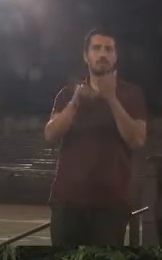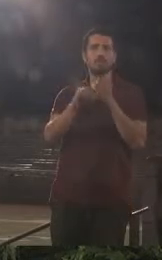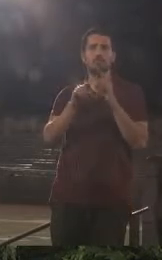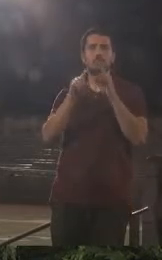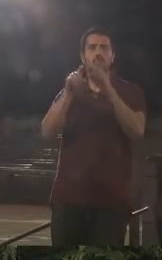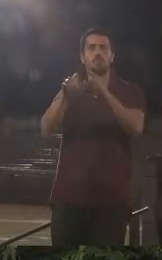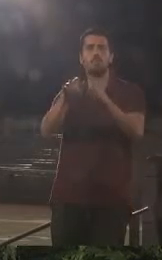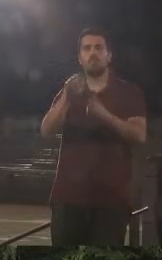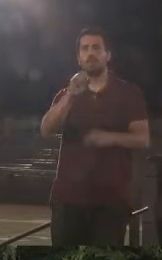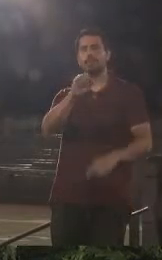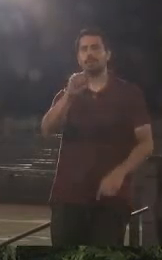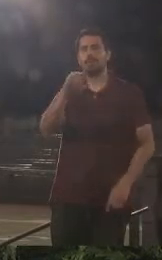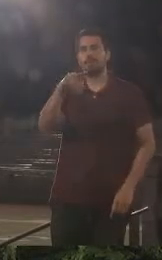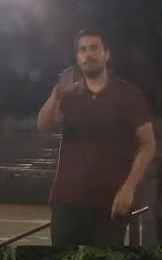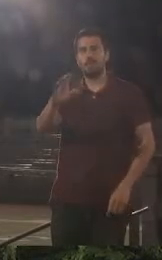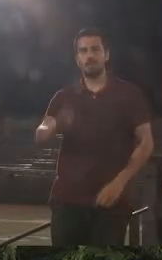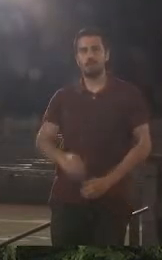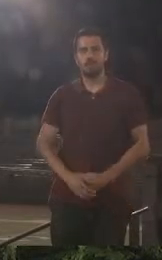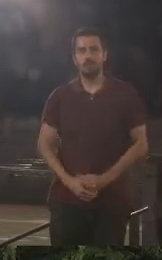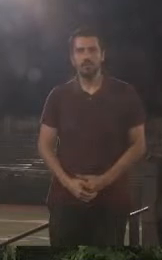College.